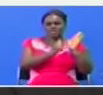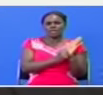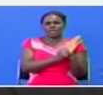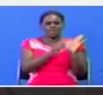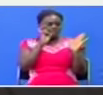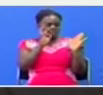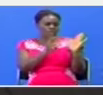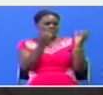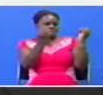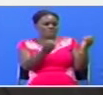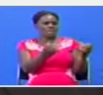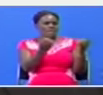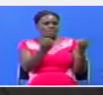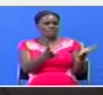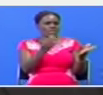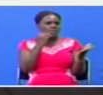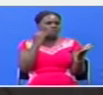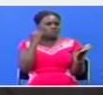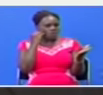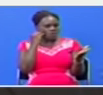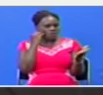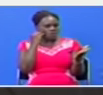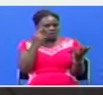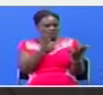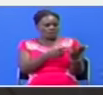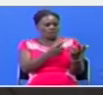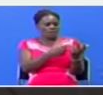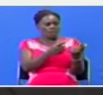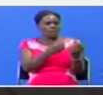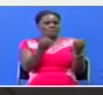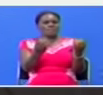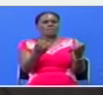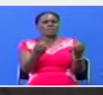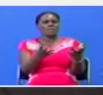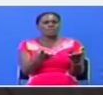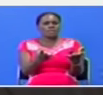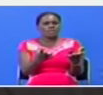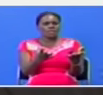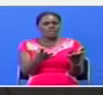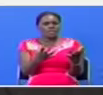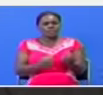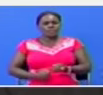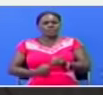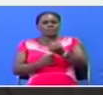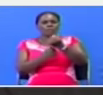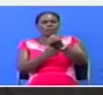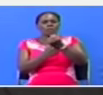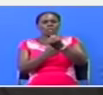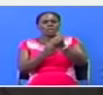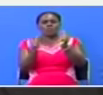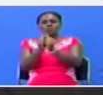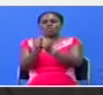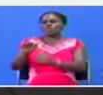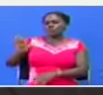you look at most homesteads in Kenya, and there's statistics for this, a lot of homesteads are supported by